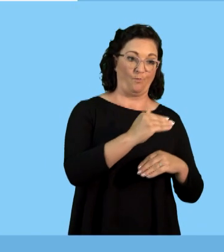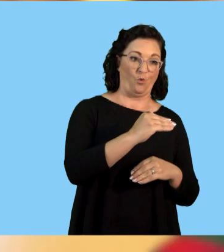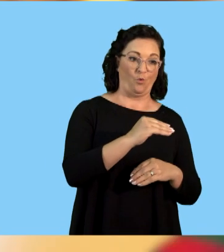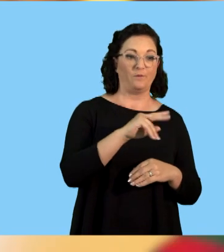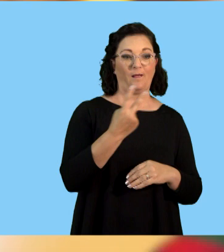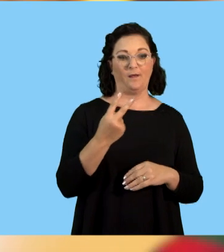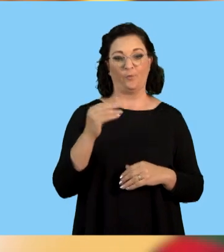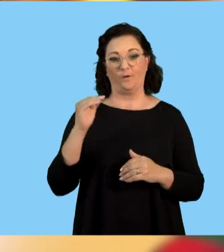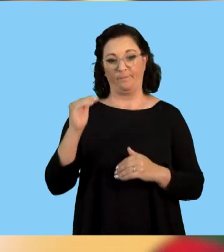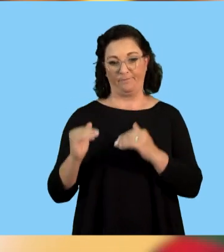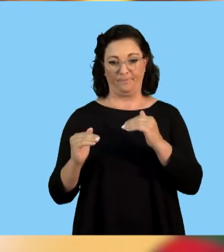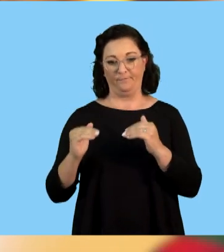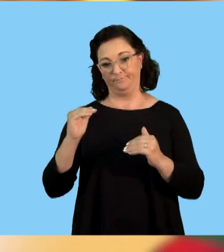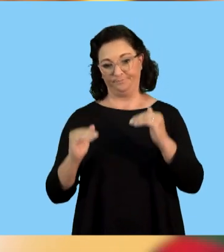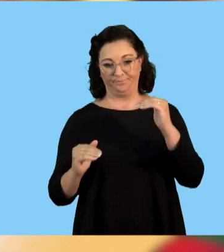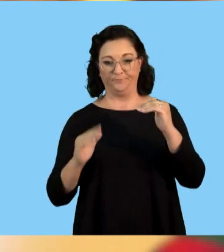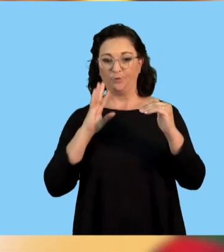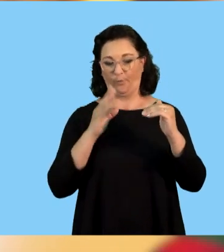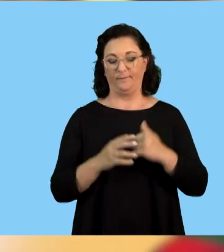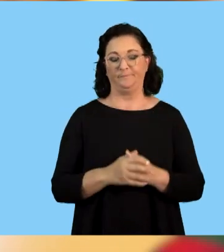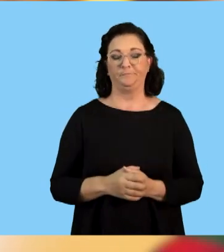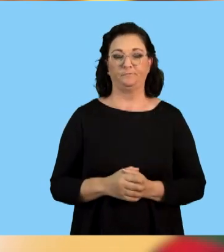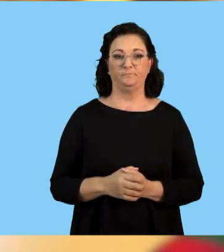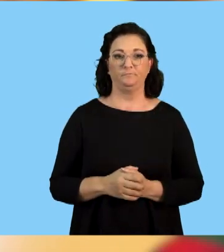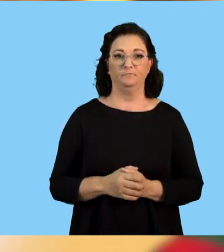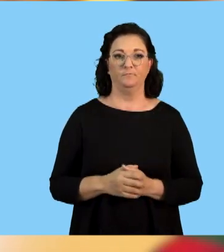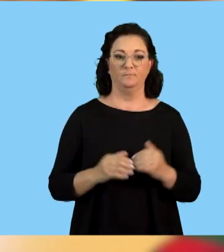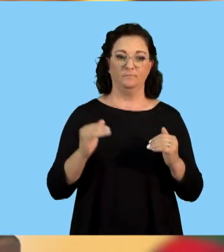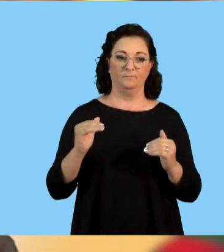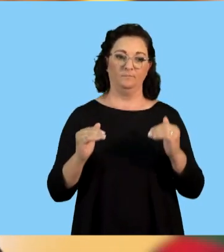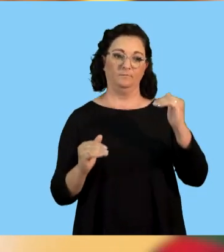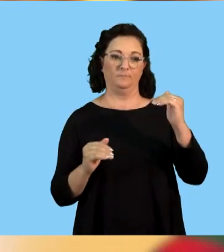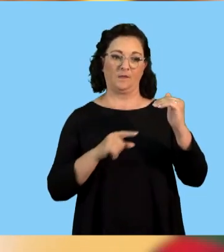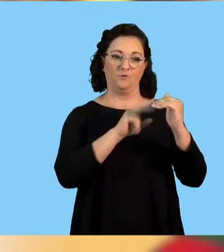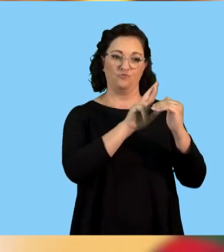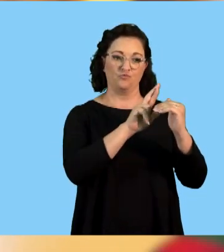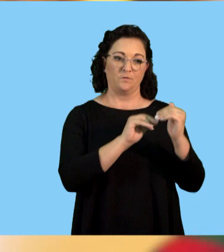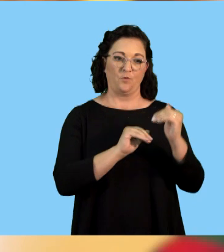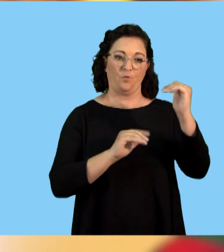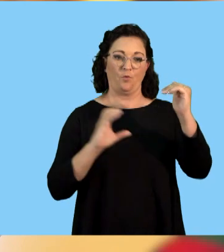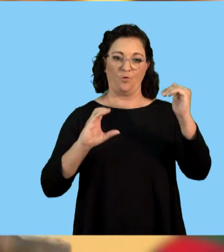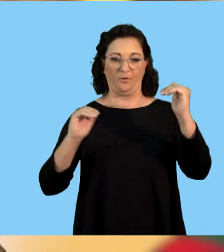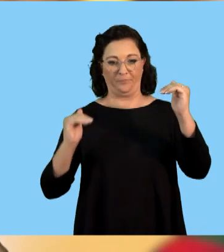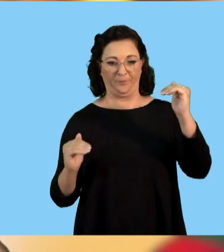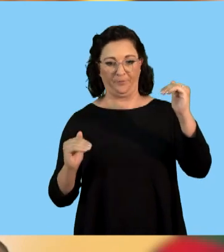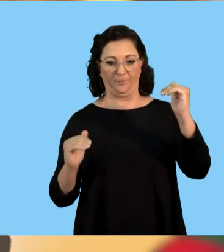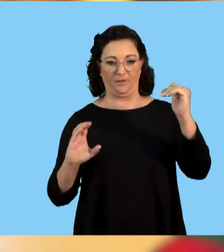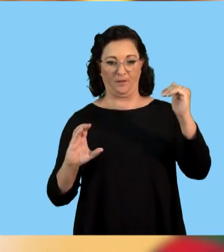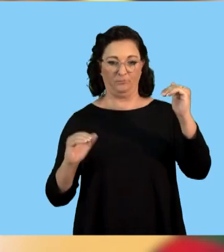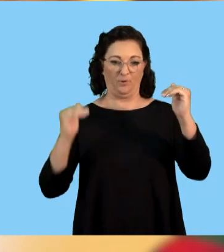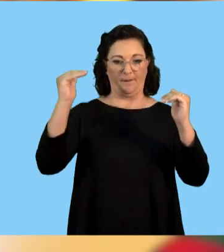one increases, the other one must decrease. In this case, when the resistance decreases, the current is going to